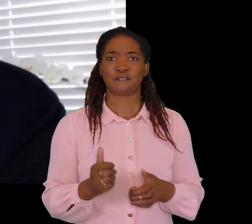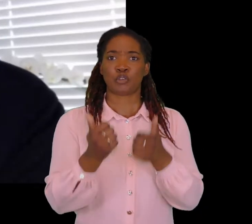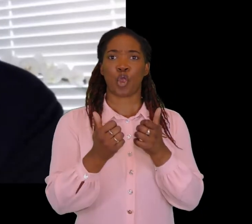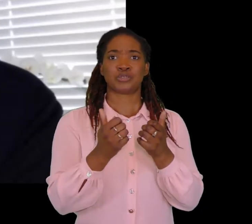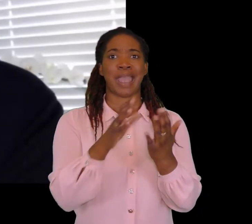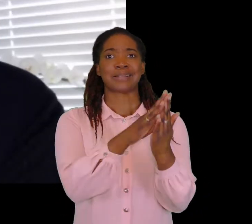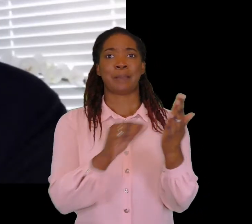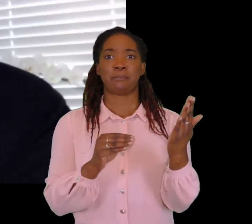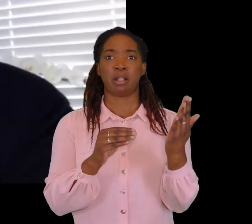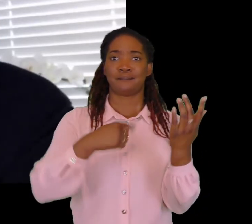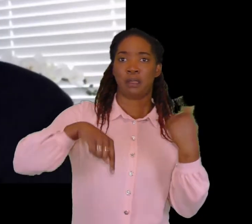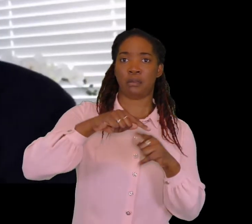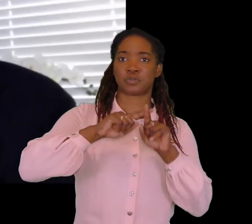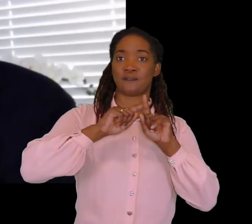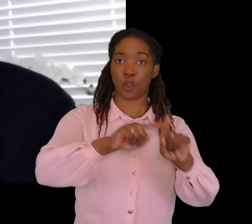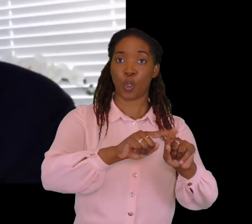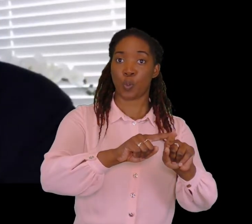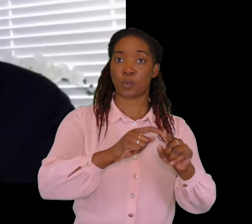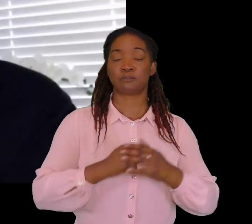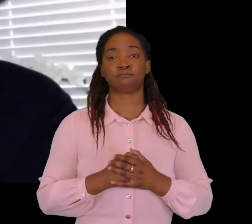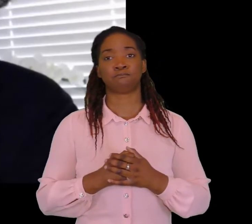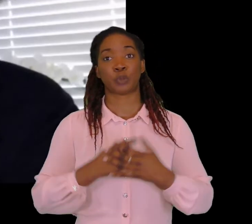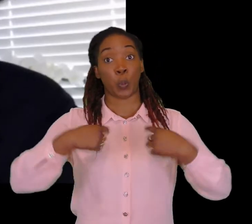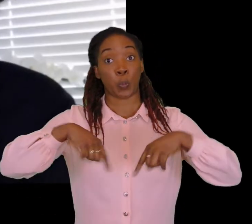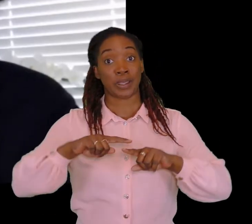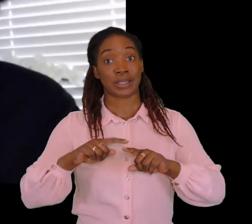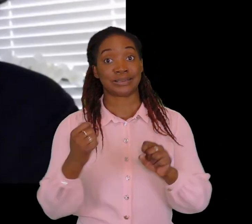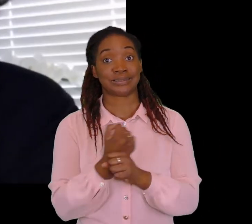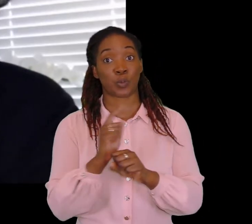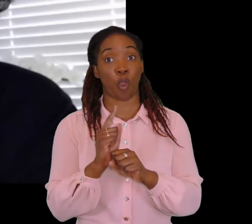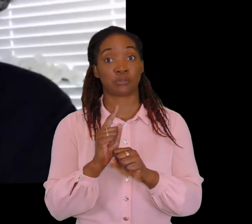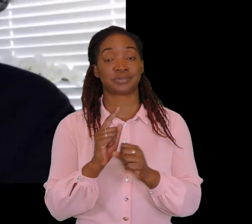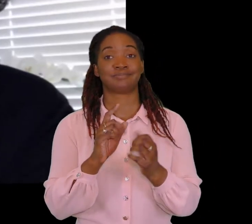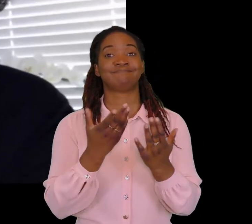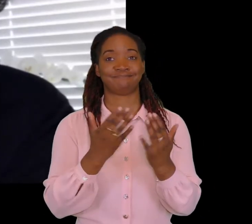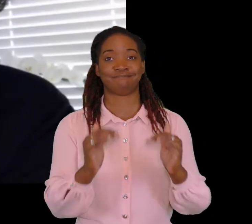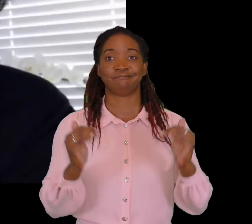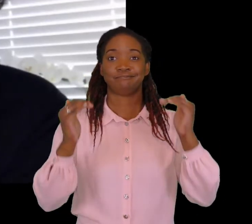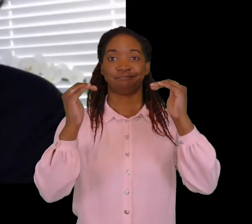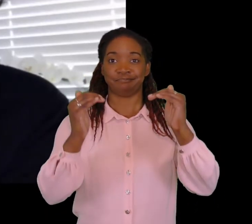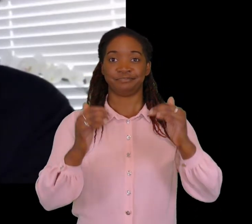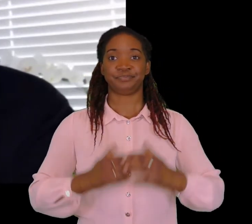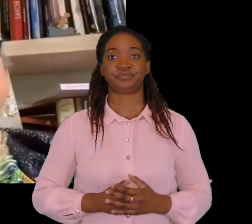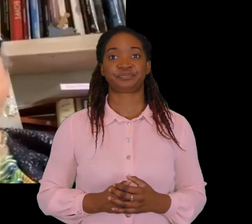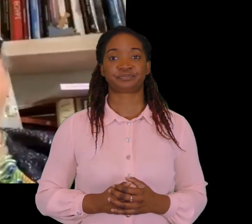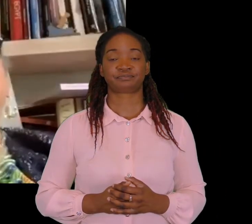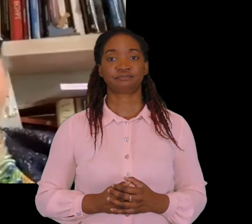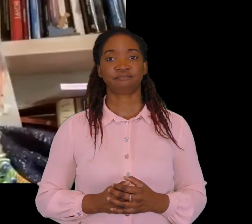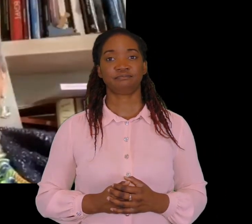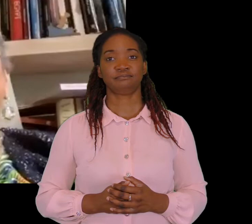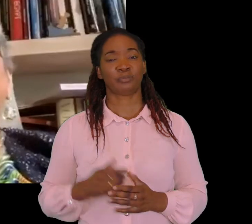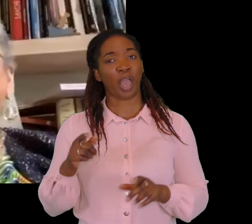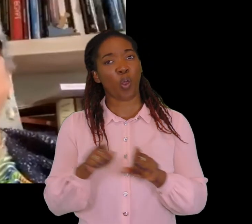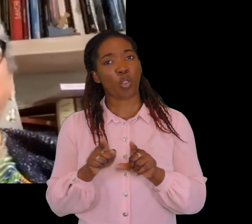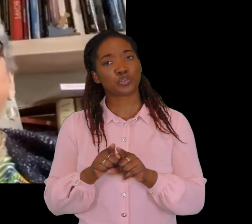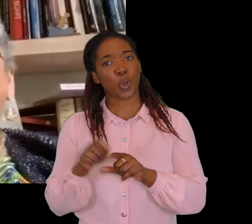follow through. And I think what we did was we scaled up those models. But also people like